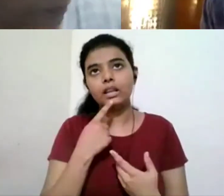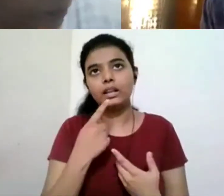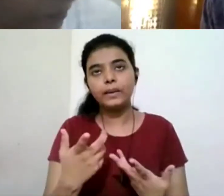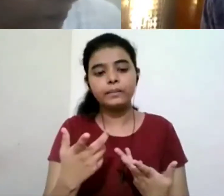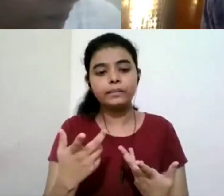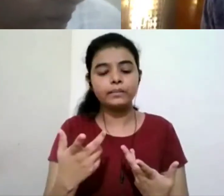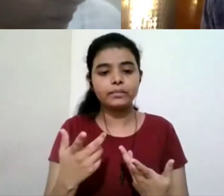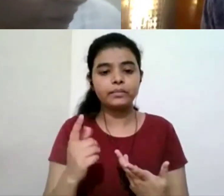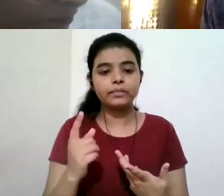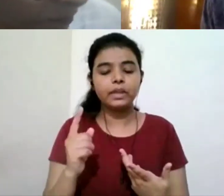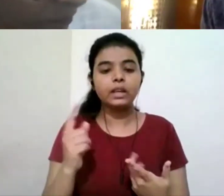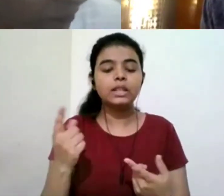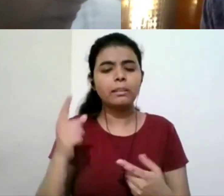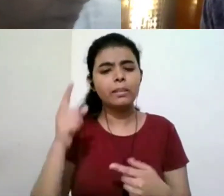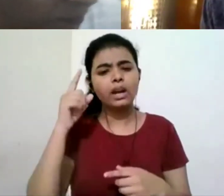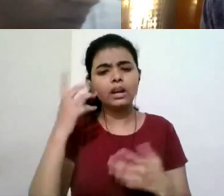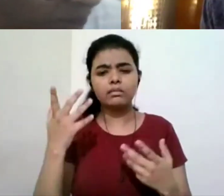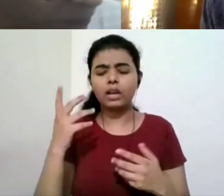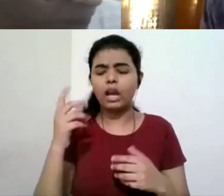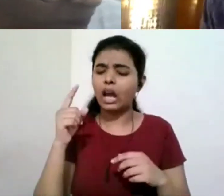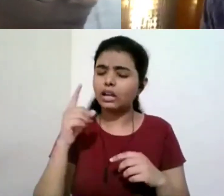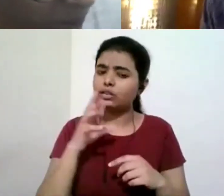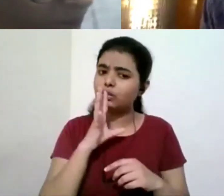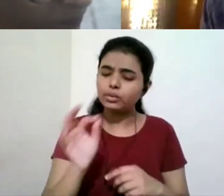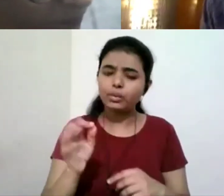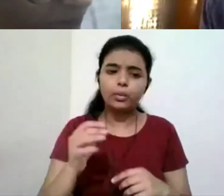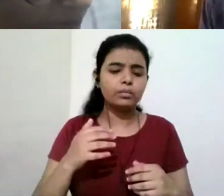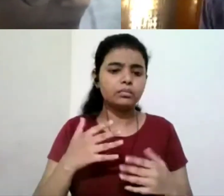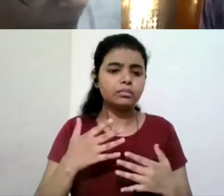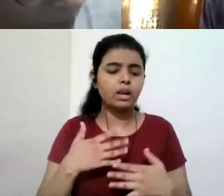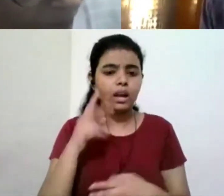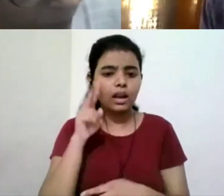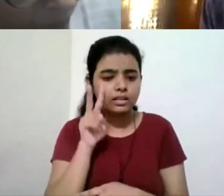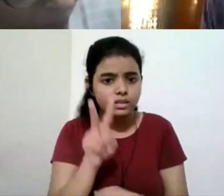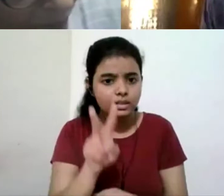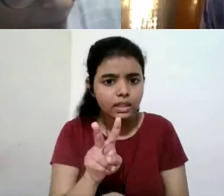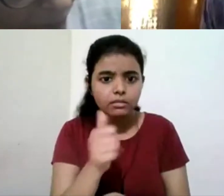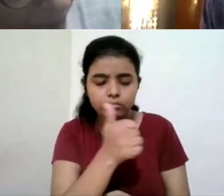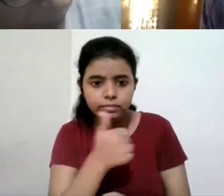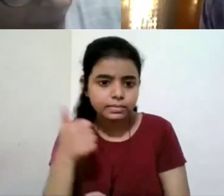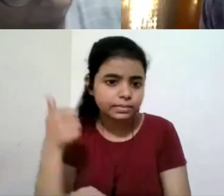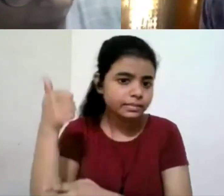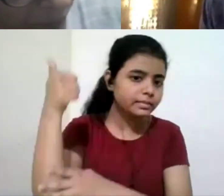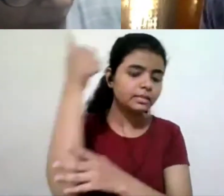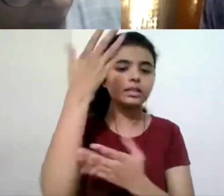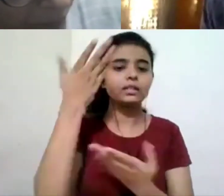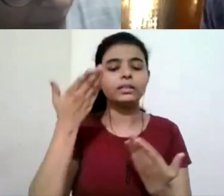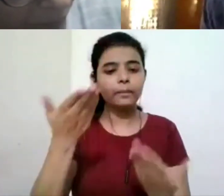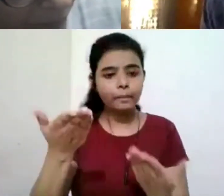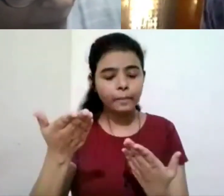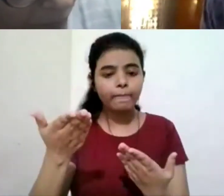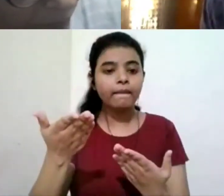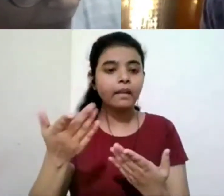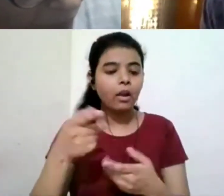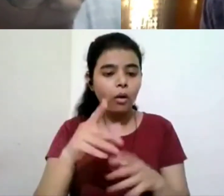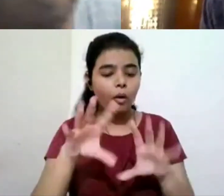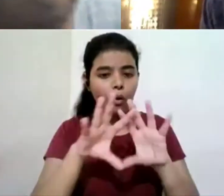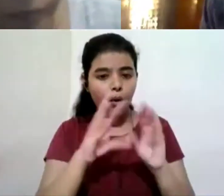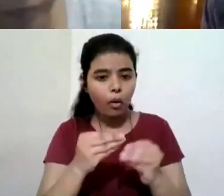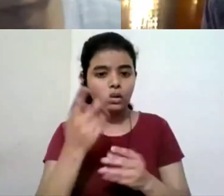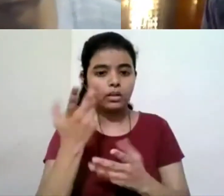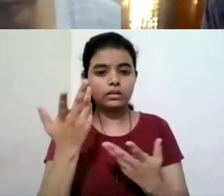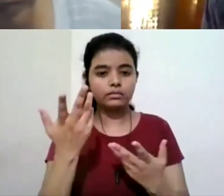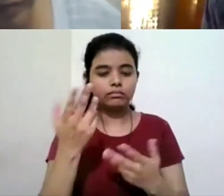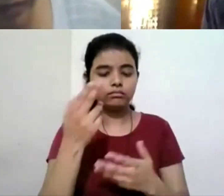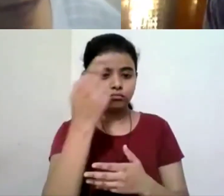first of all, it's comforting to see that people like you on top who really, who designed